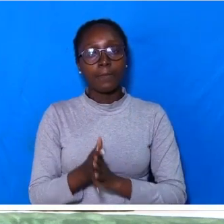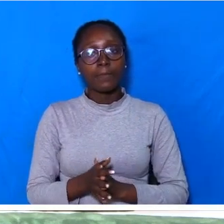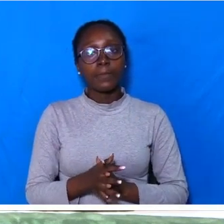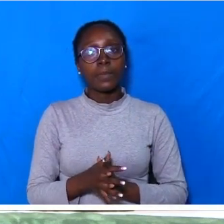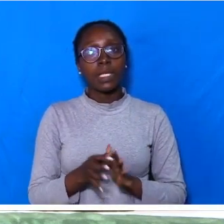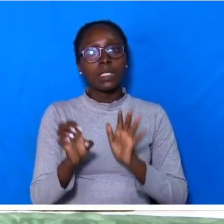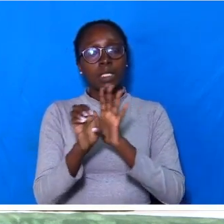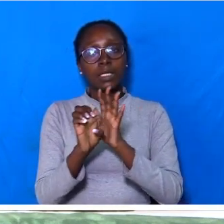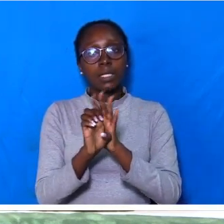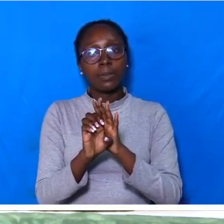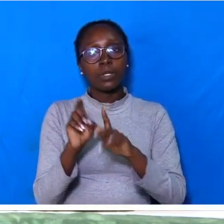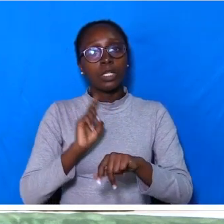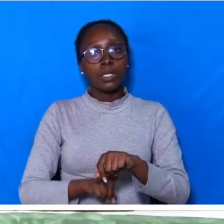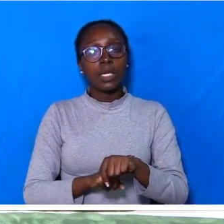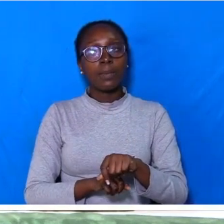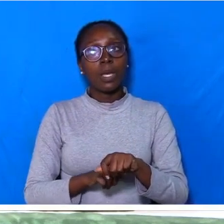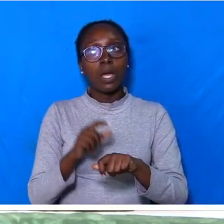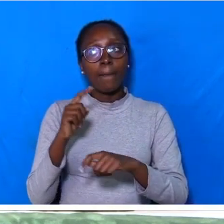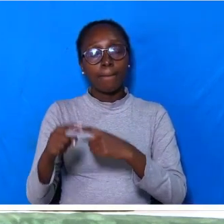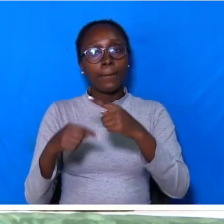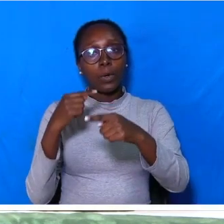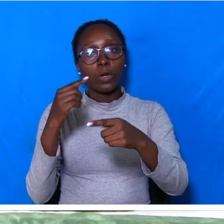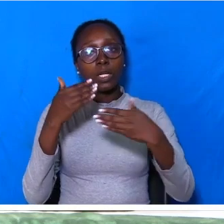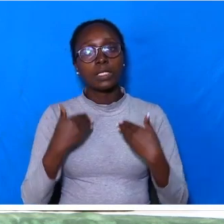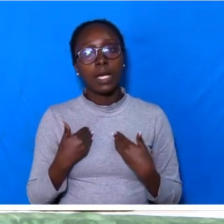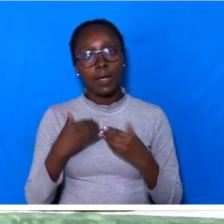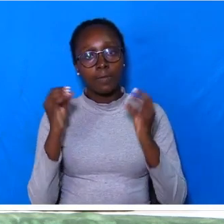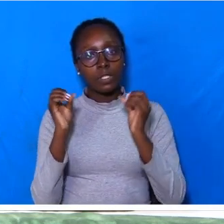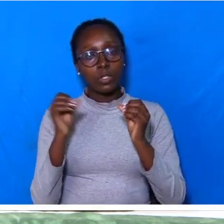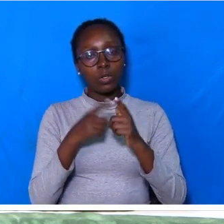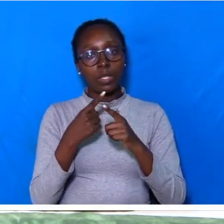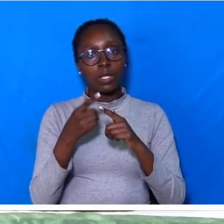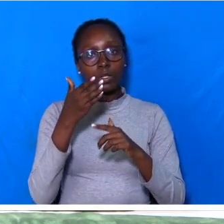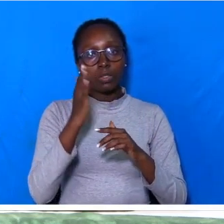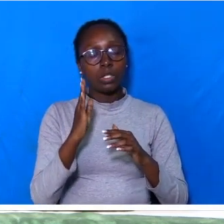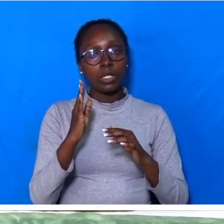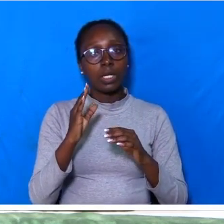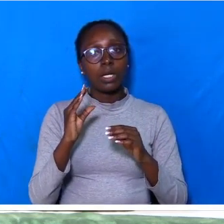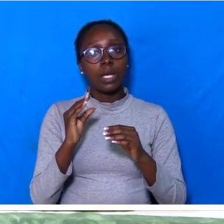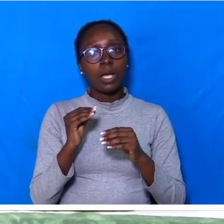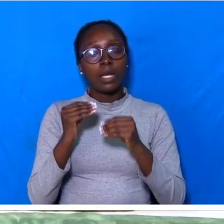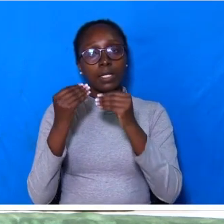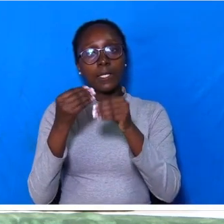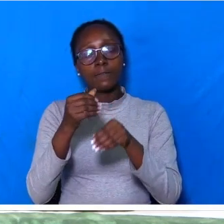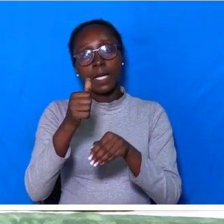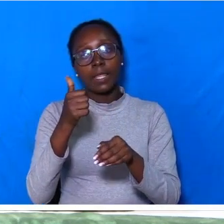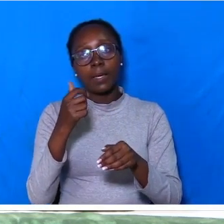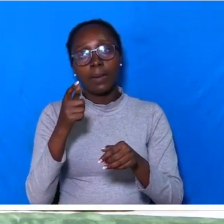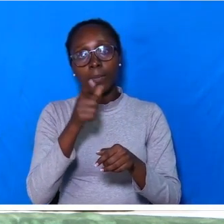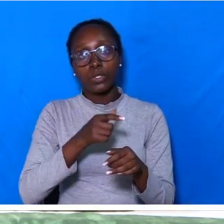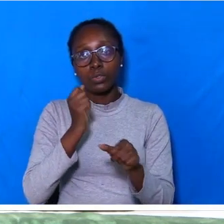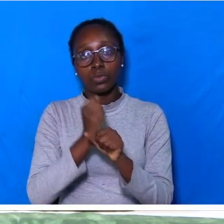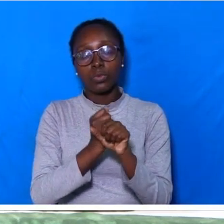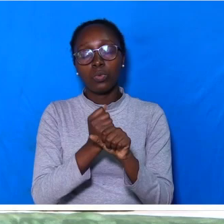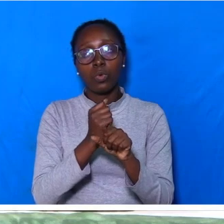you're not progressing. You know, God is in the business of doing things. God is a missioner. He's the grand missioner. He's the chief missioner of the world. And he's